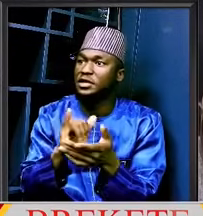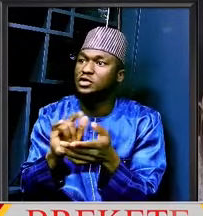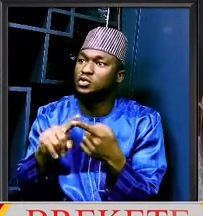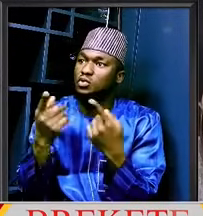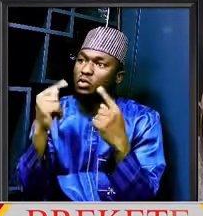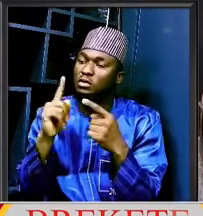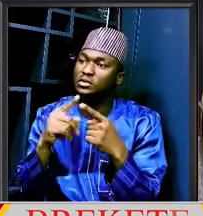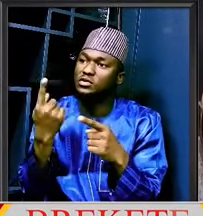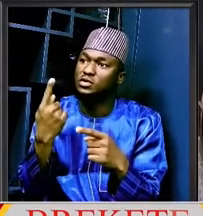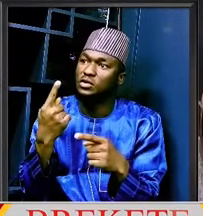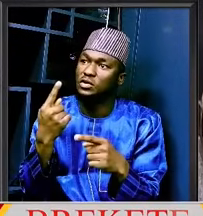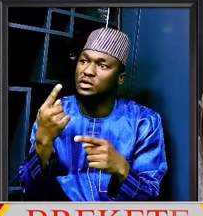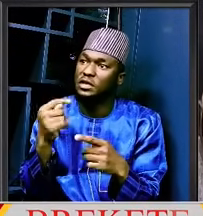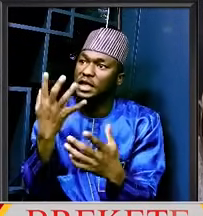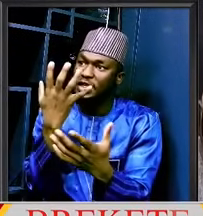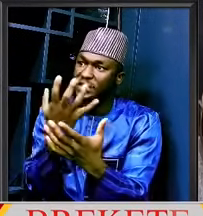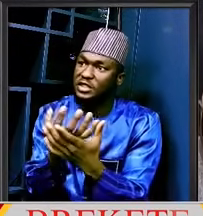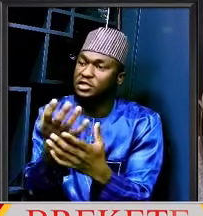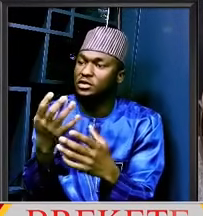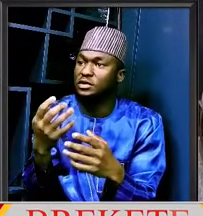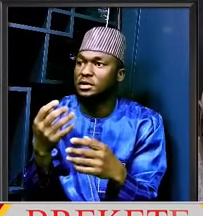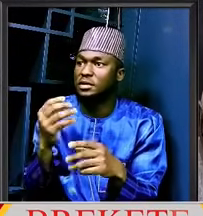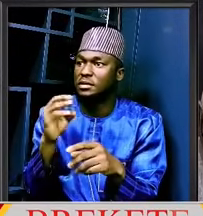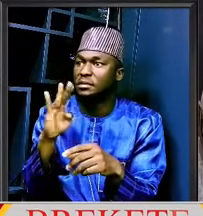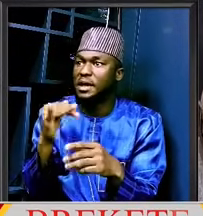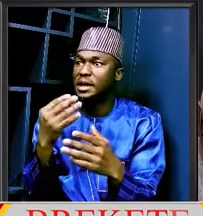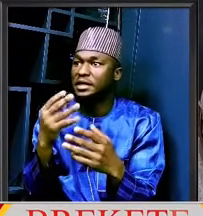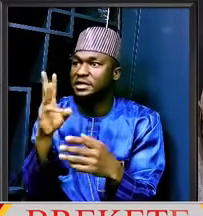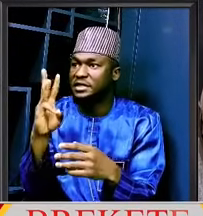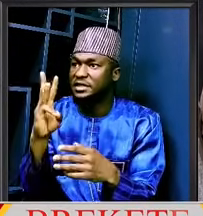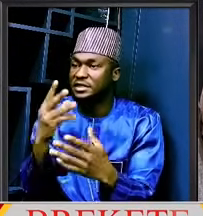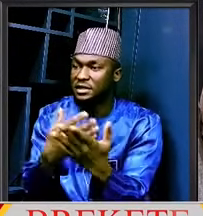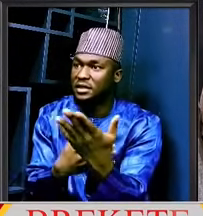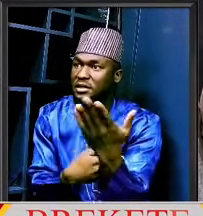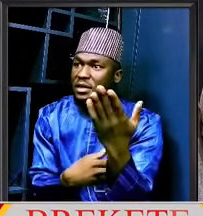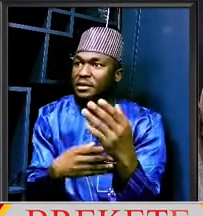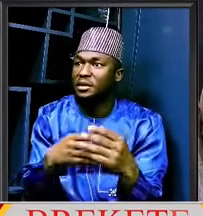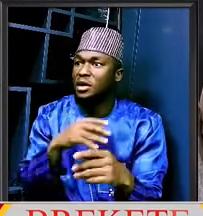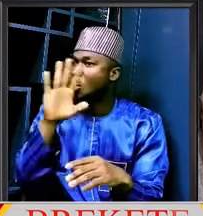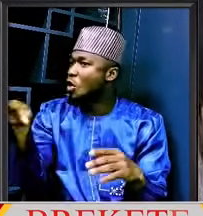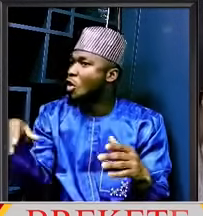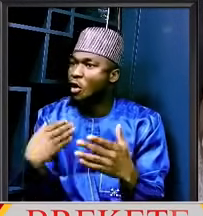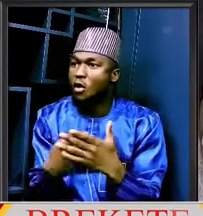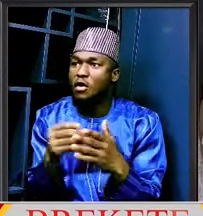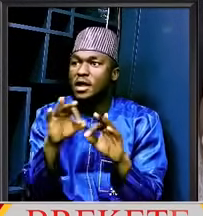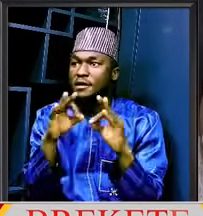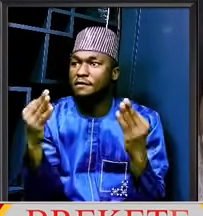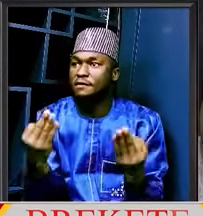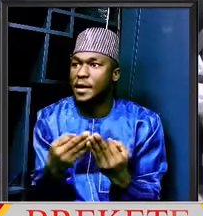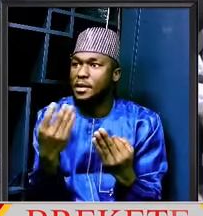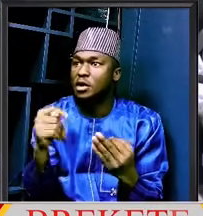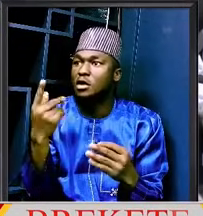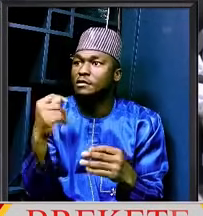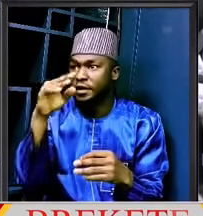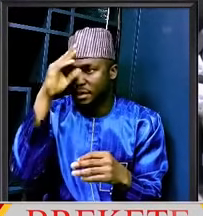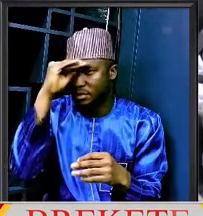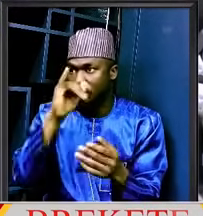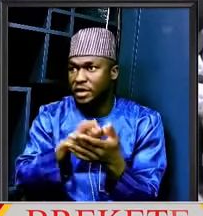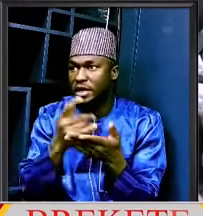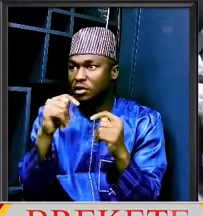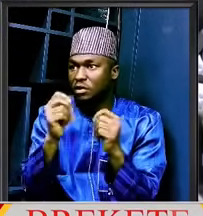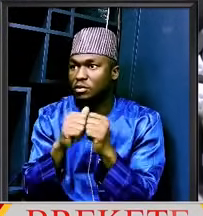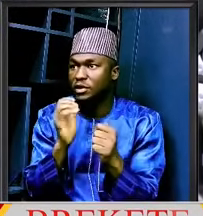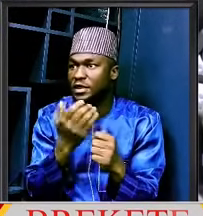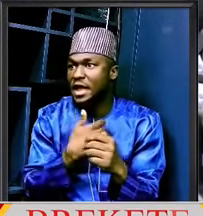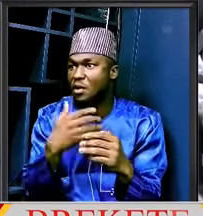morning. By 6 a.m. that morning, the entire family of the boy that came to our house